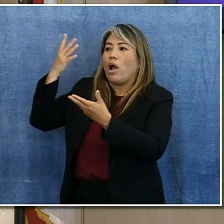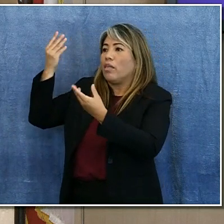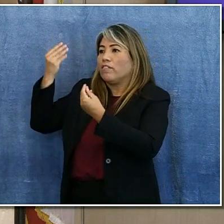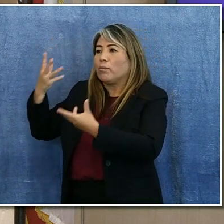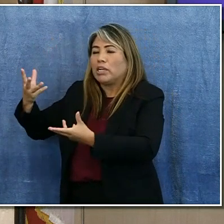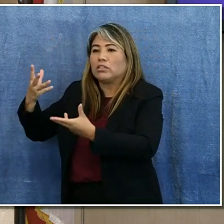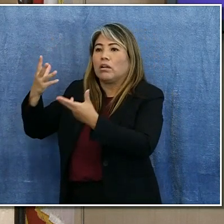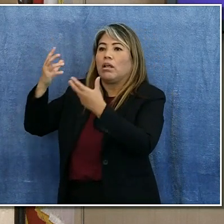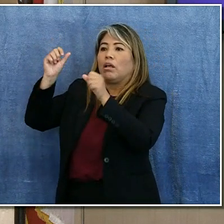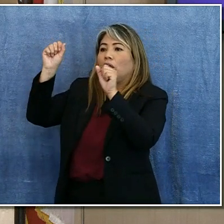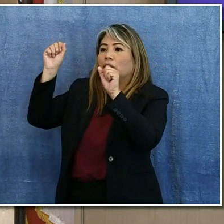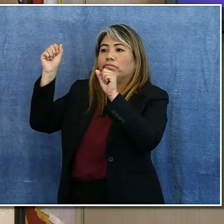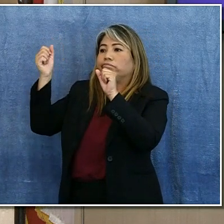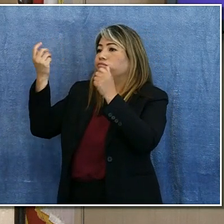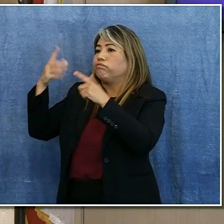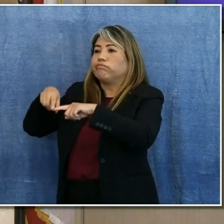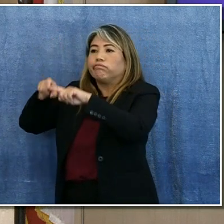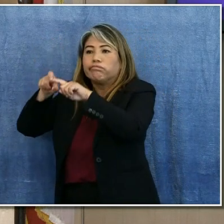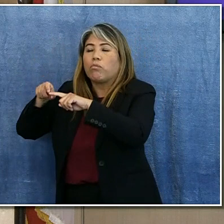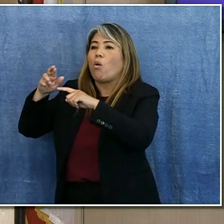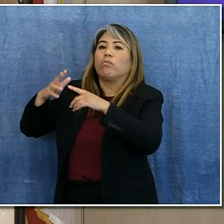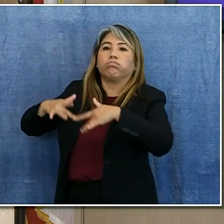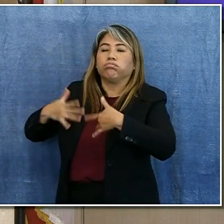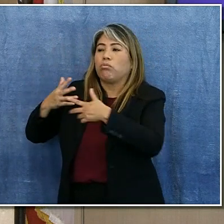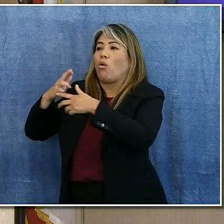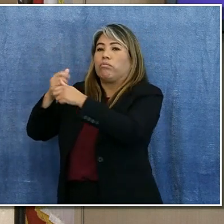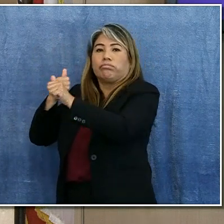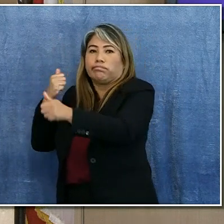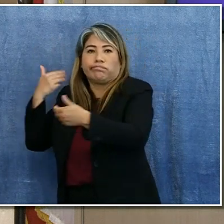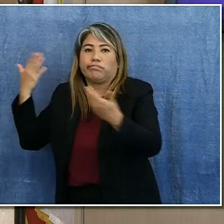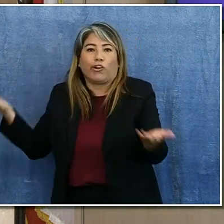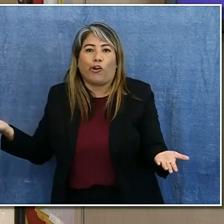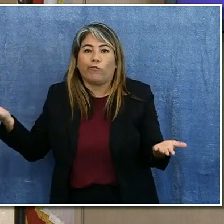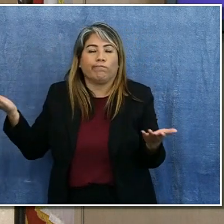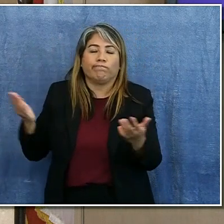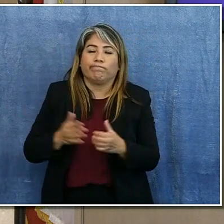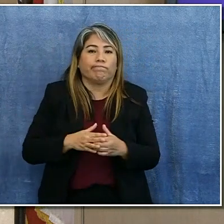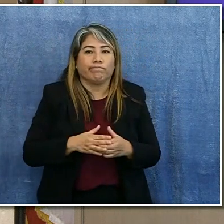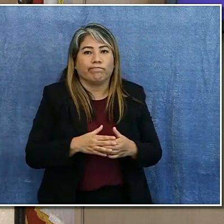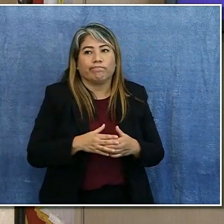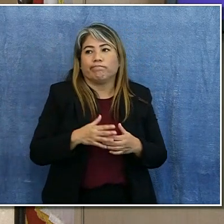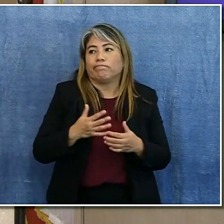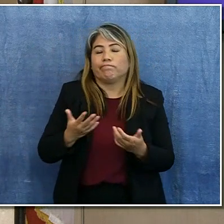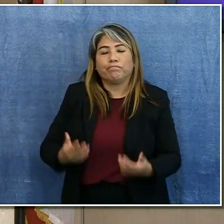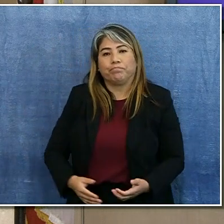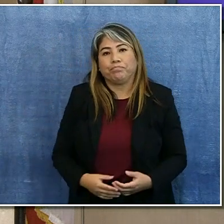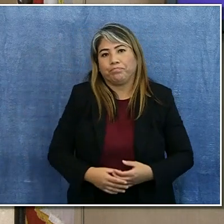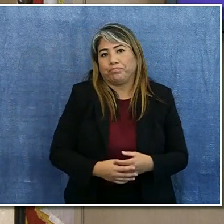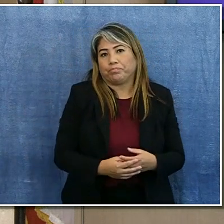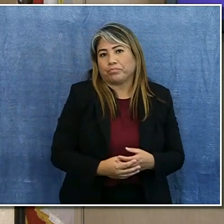or stalled. Again, we don't really know at the local level what is causing that.